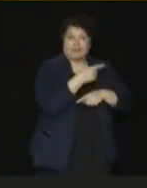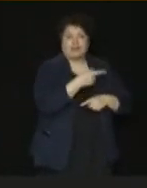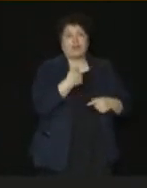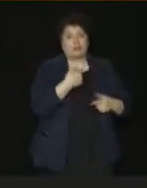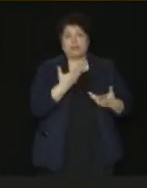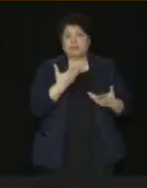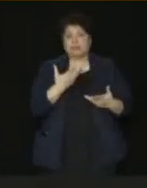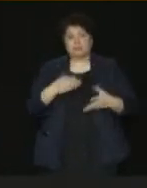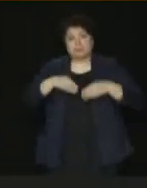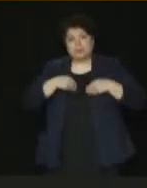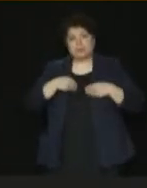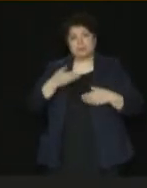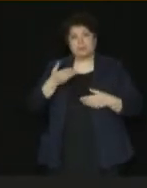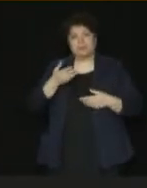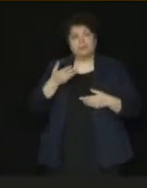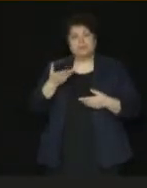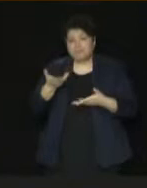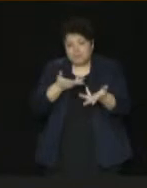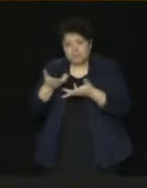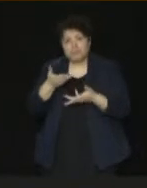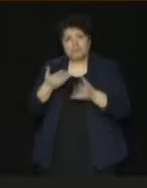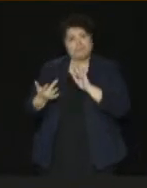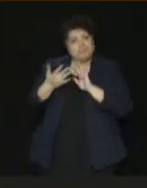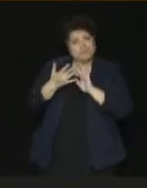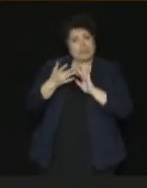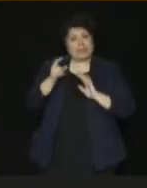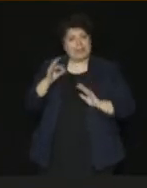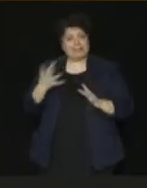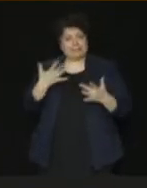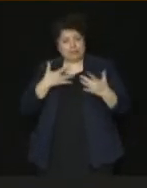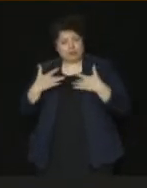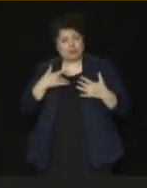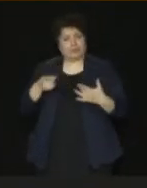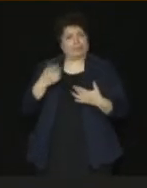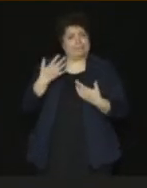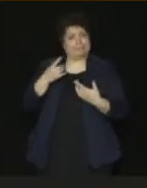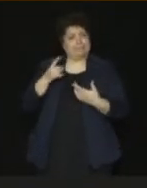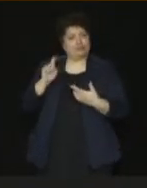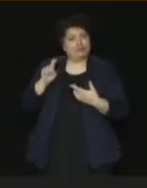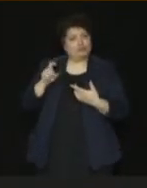the concerns that people have or exceptions, but I